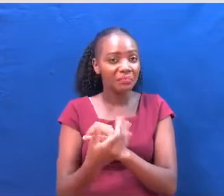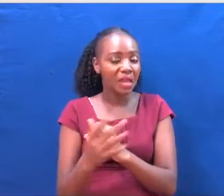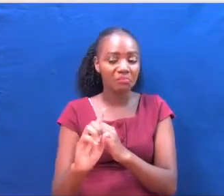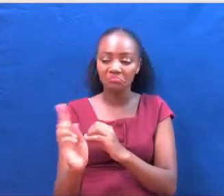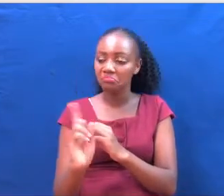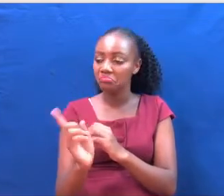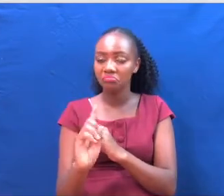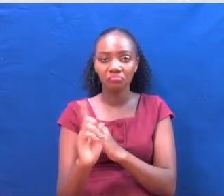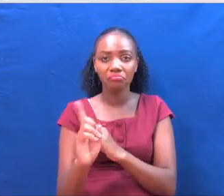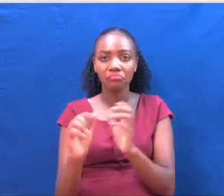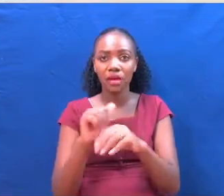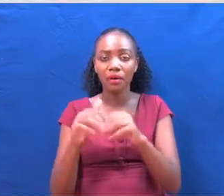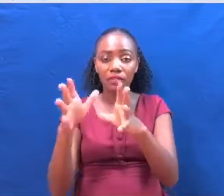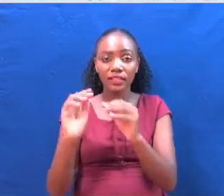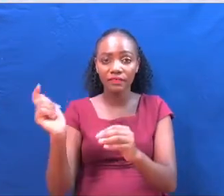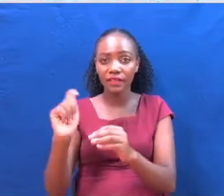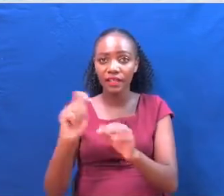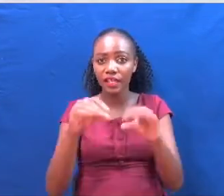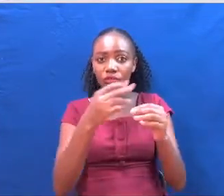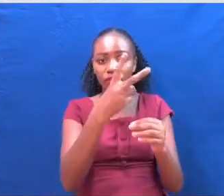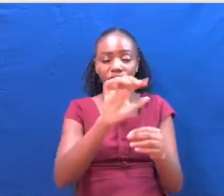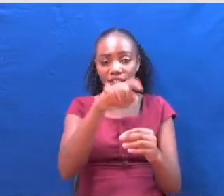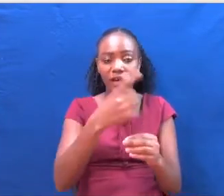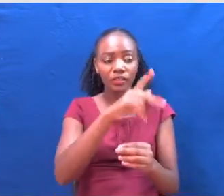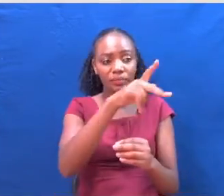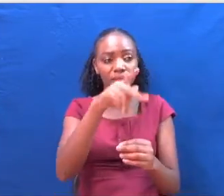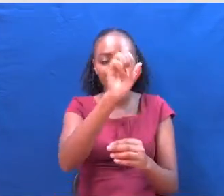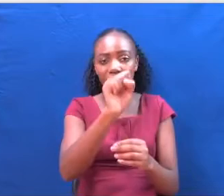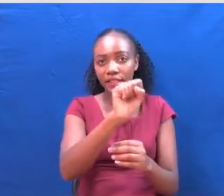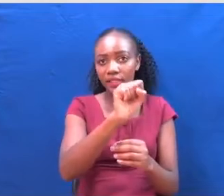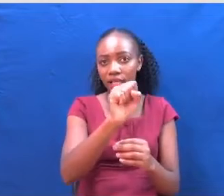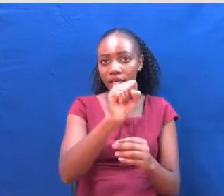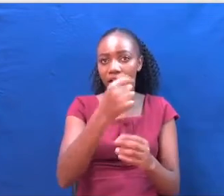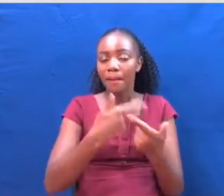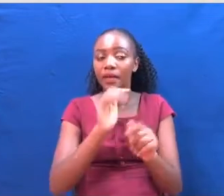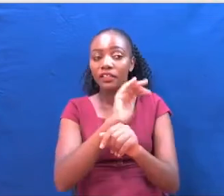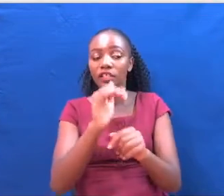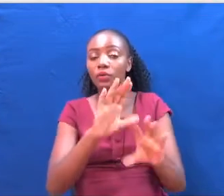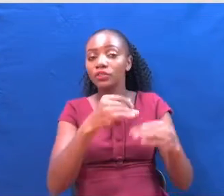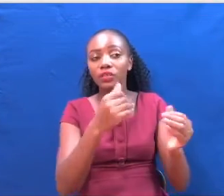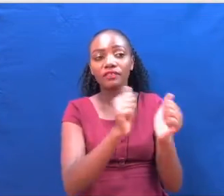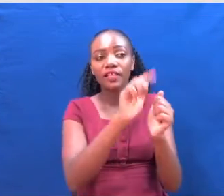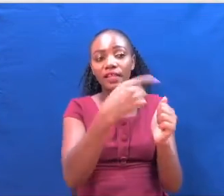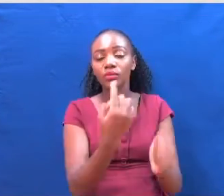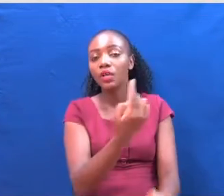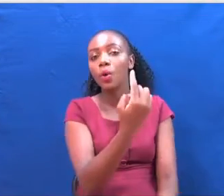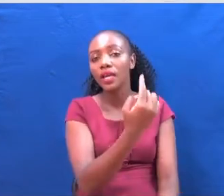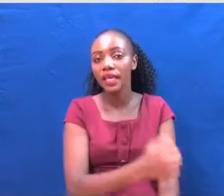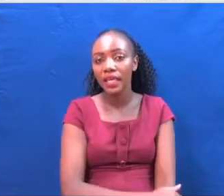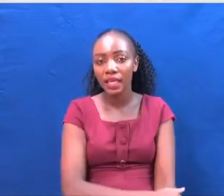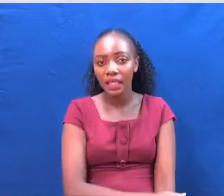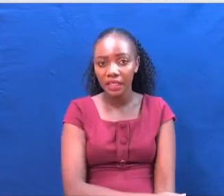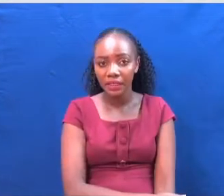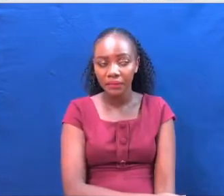was awarded the tender to supply 20,000 PPEs despite her request to supply 10,000 PPEs. We